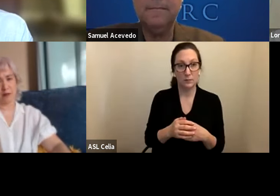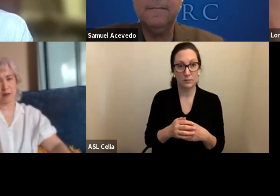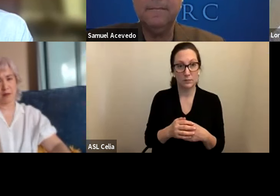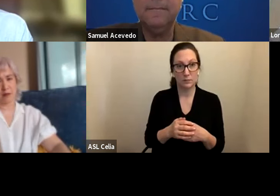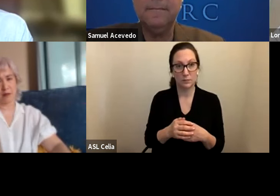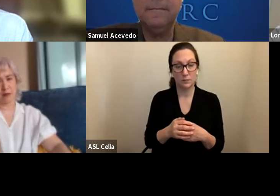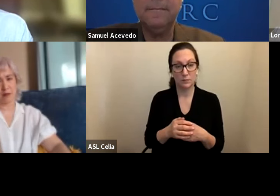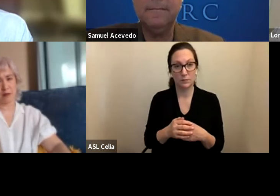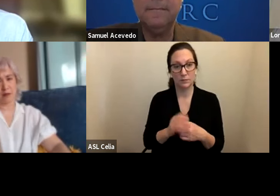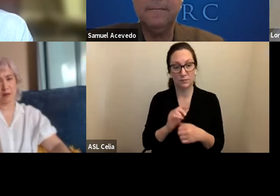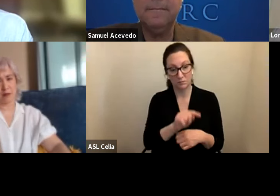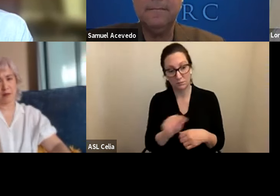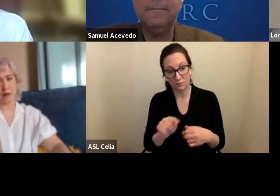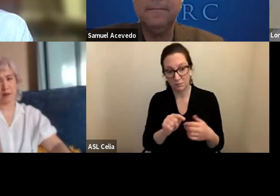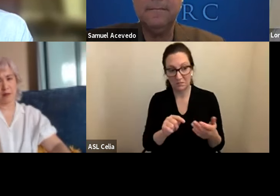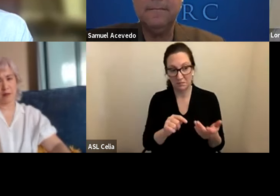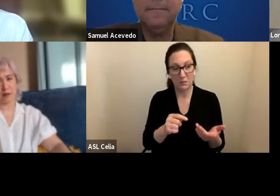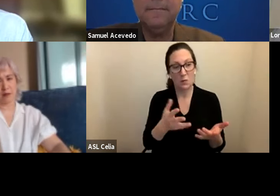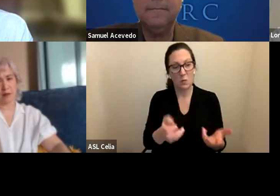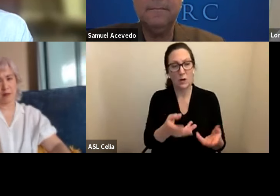to offer?